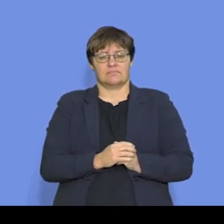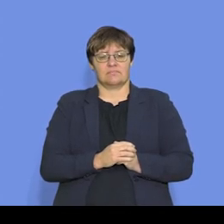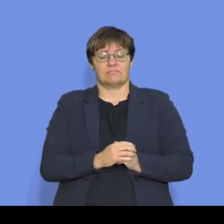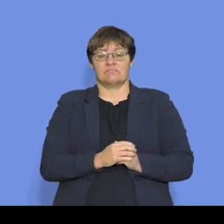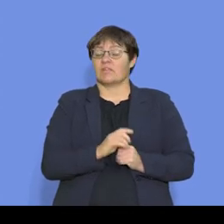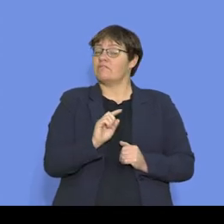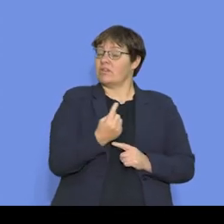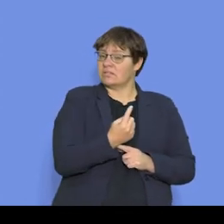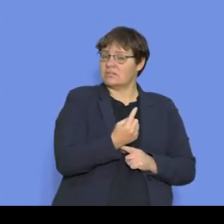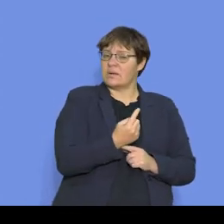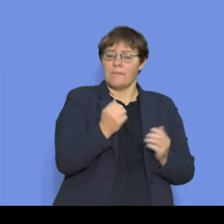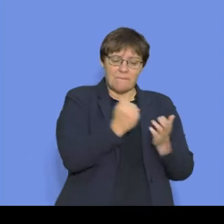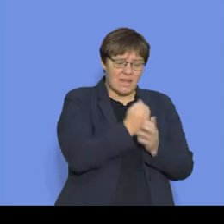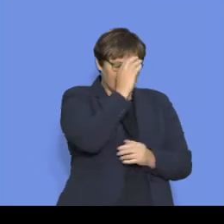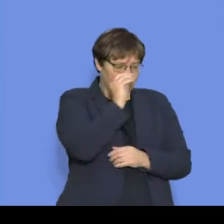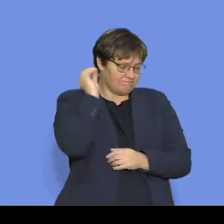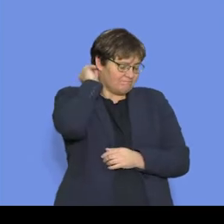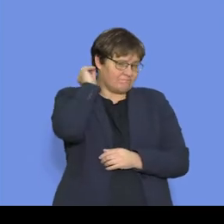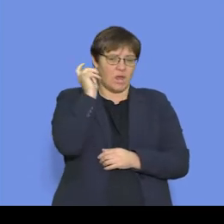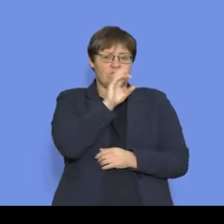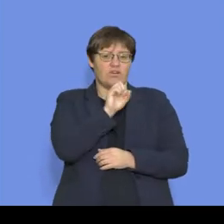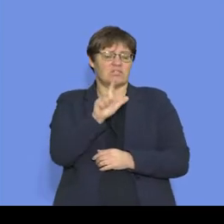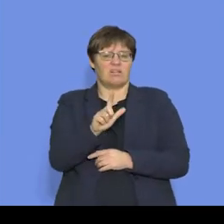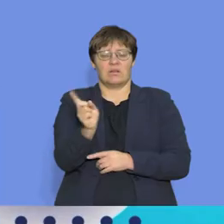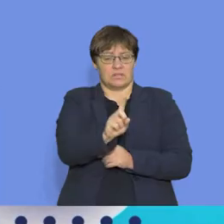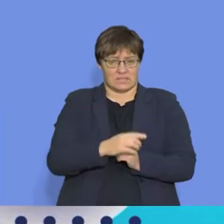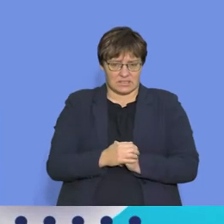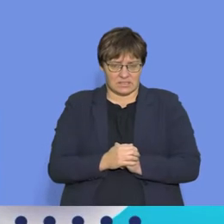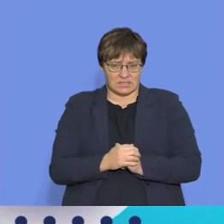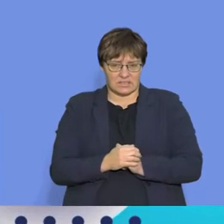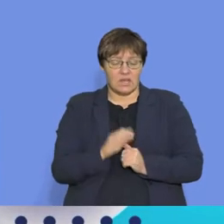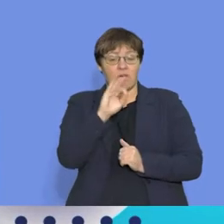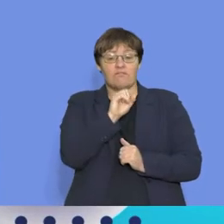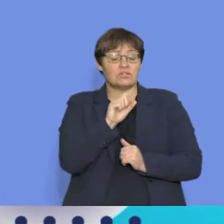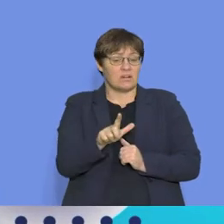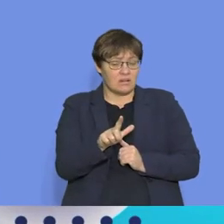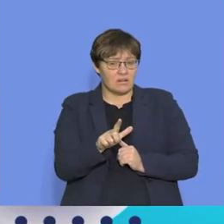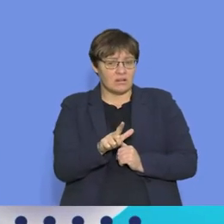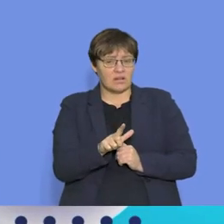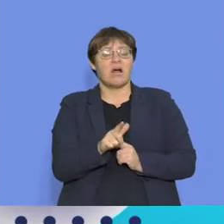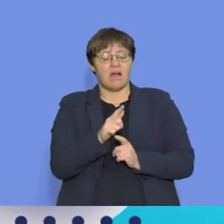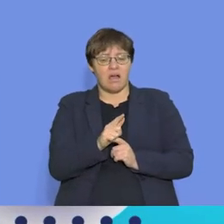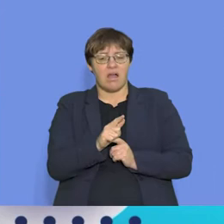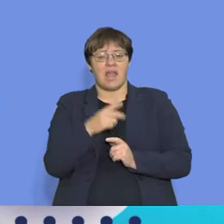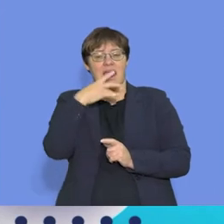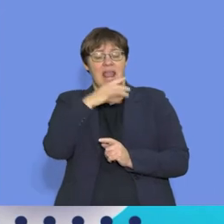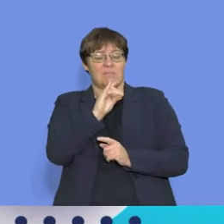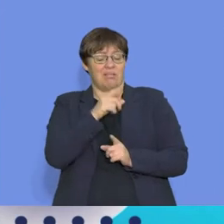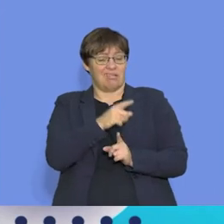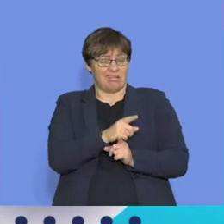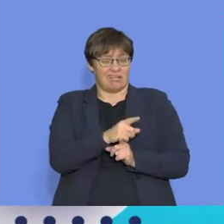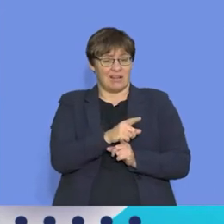First of all, we have to remind ourselves what is a fossil. And a fossil is a hard part of an animal that lived